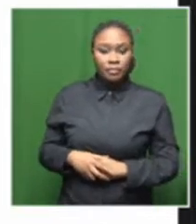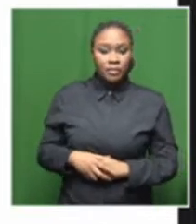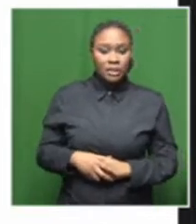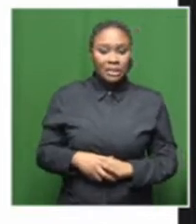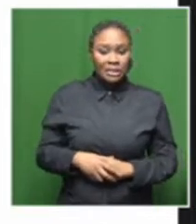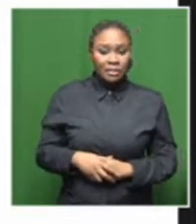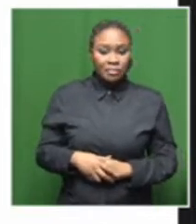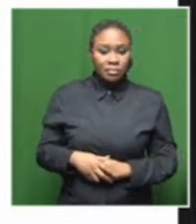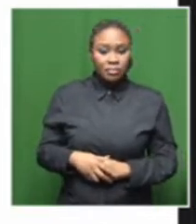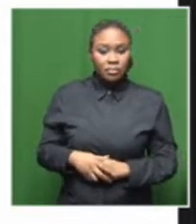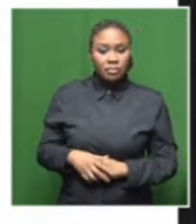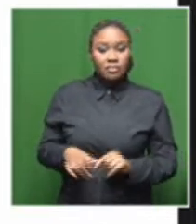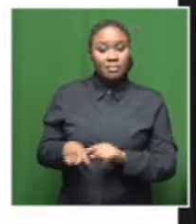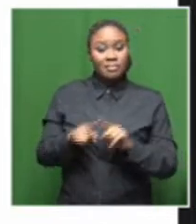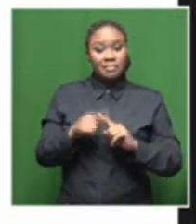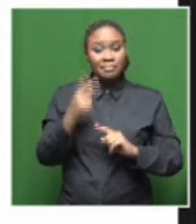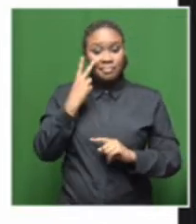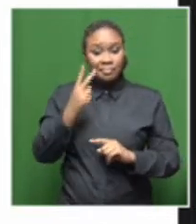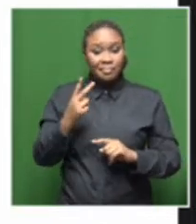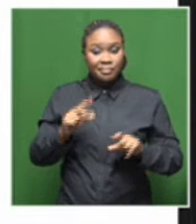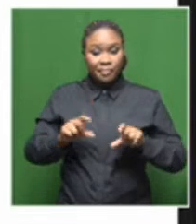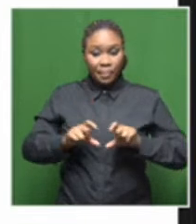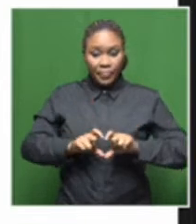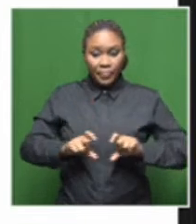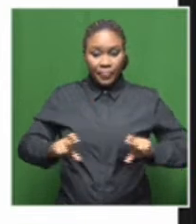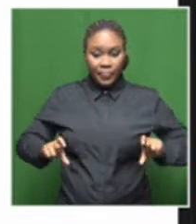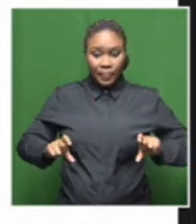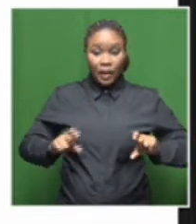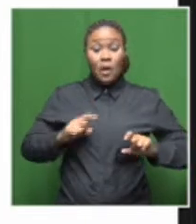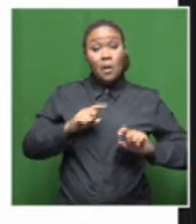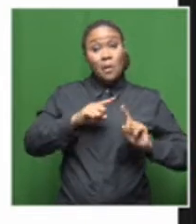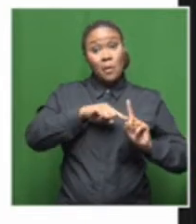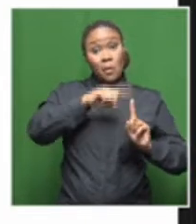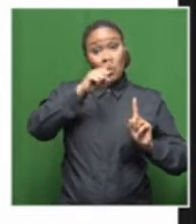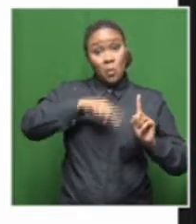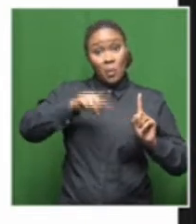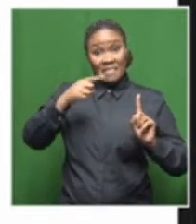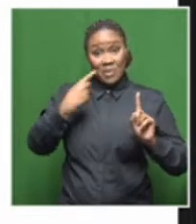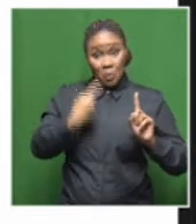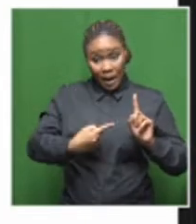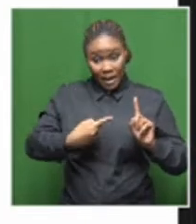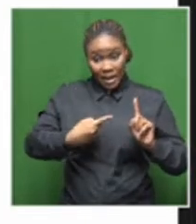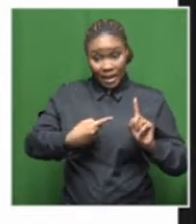the wave period. So we compared patients admitted in wave 1 with those admitted in